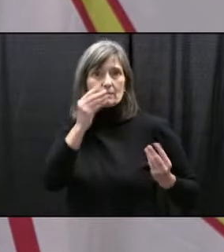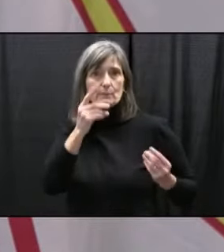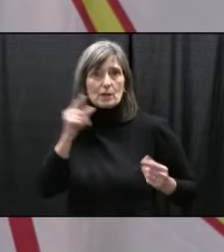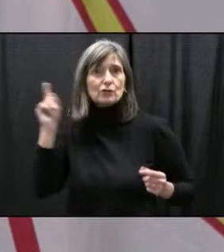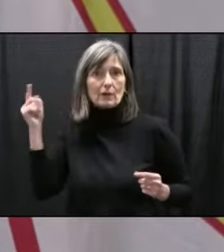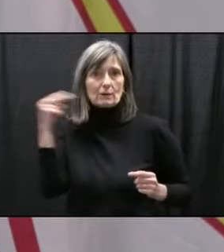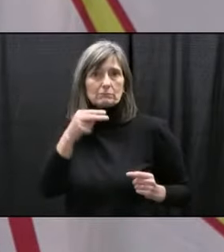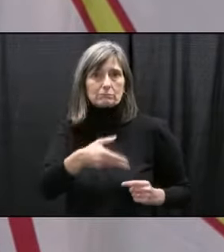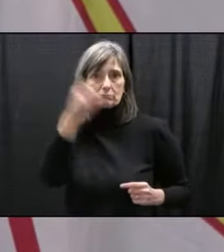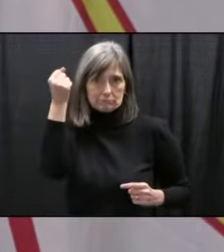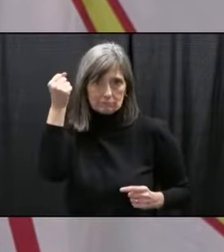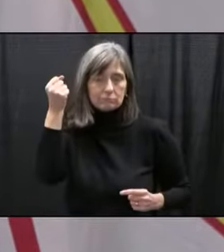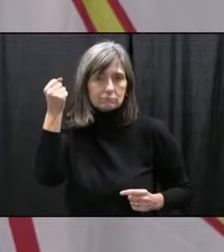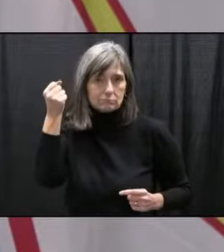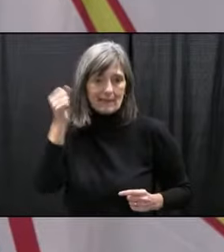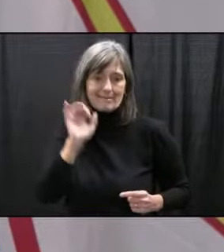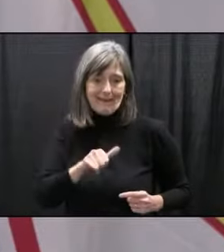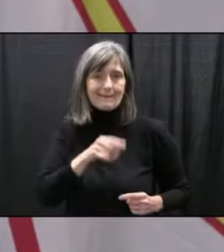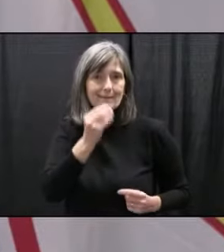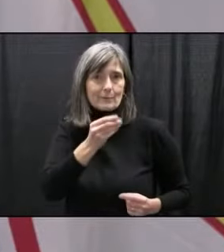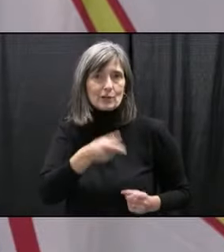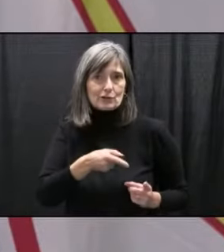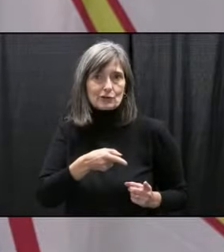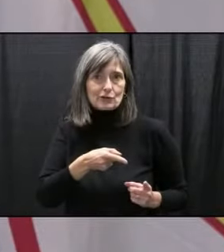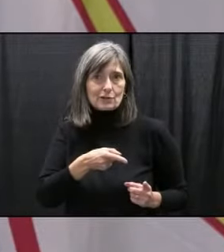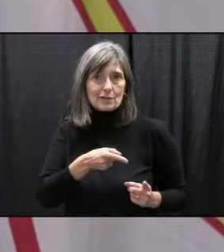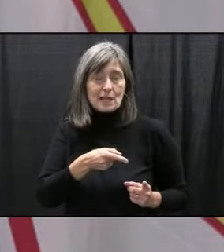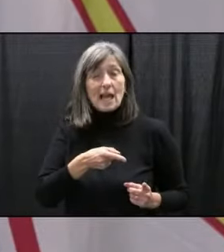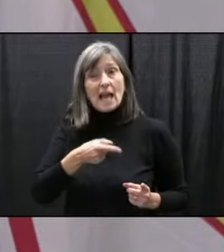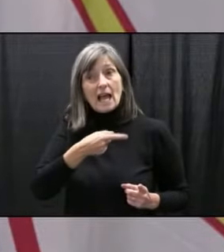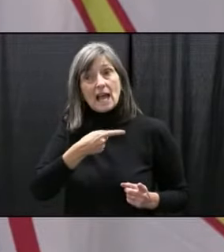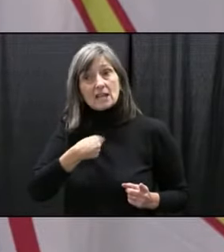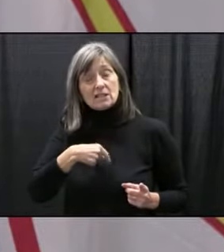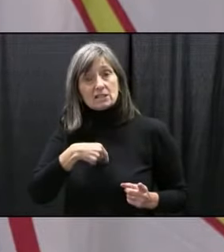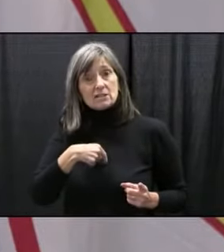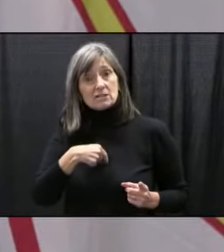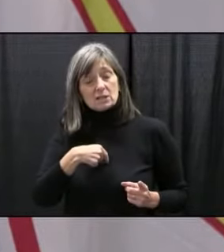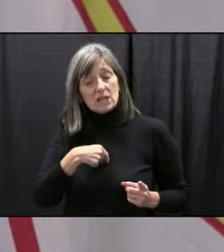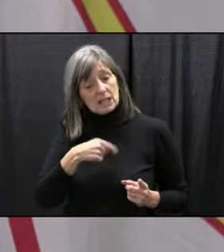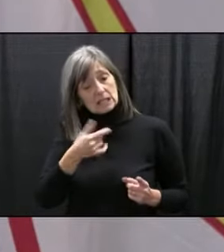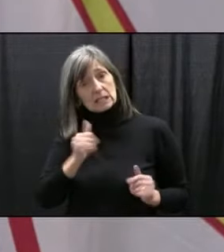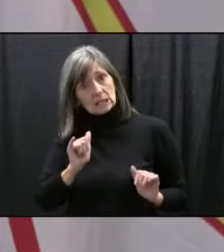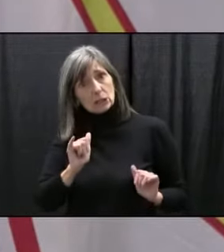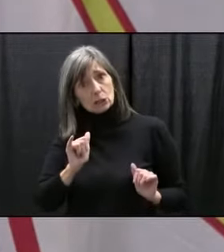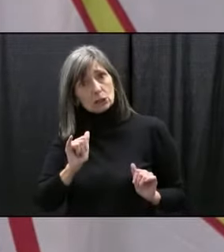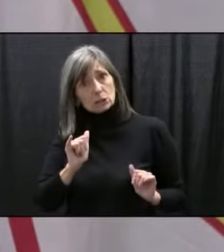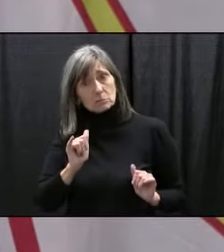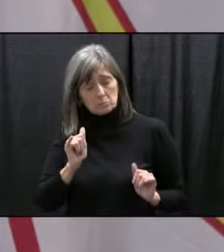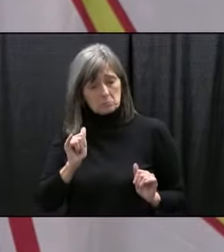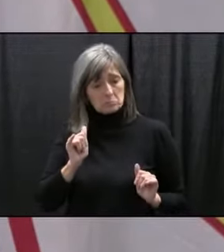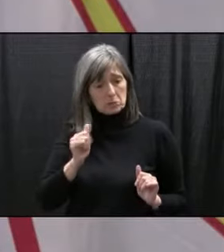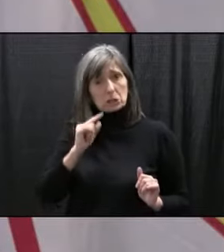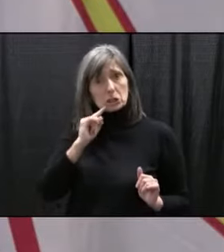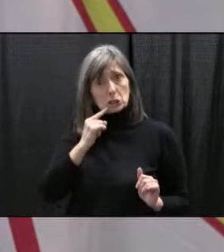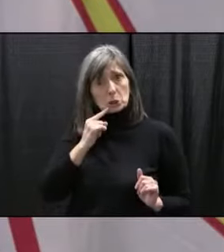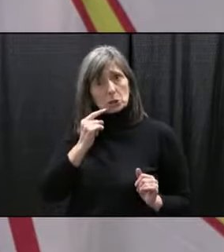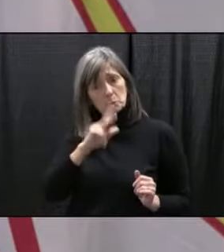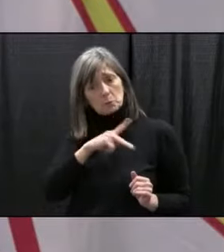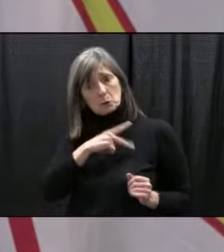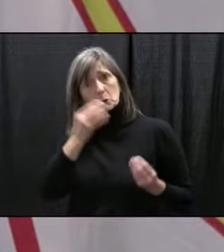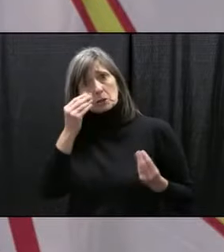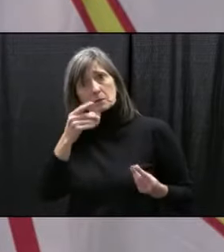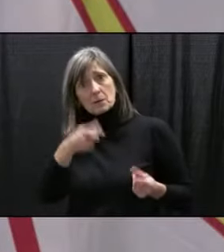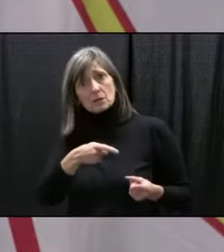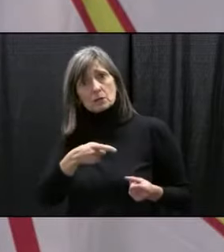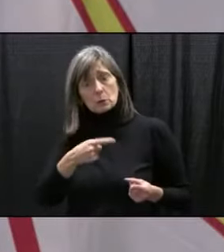And you know, as the custodians of that information, we take that role very seriously, and you